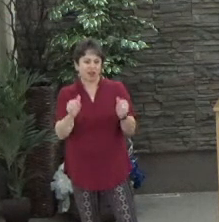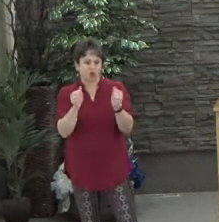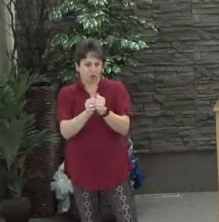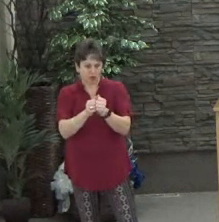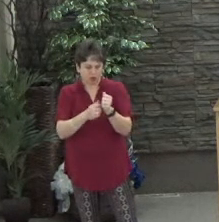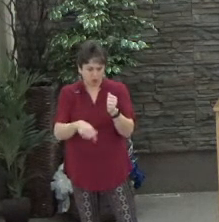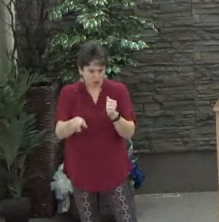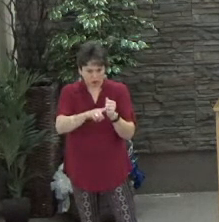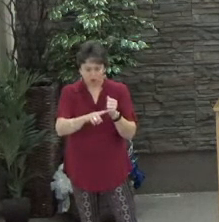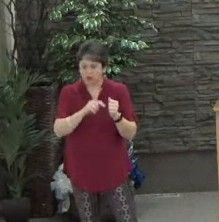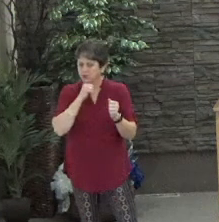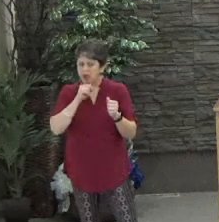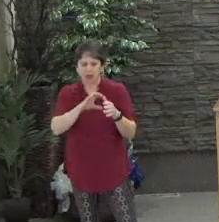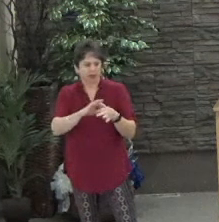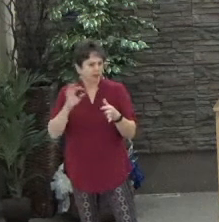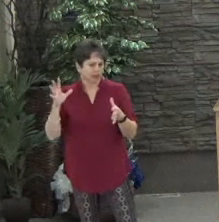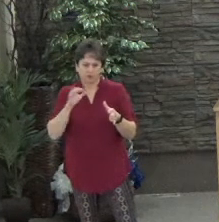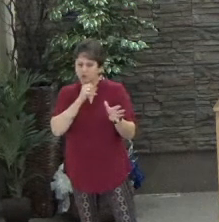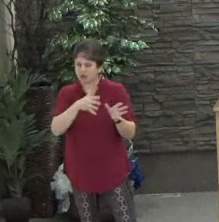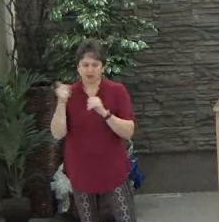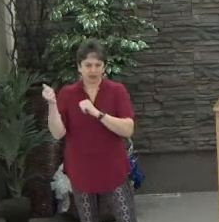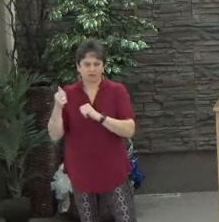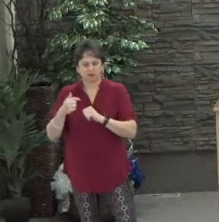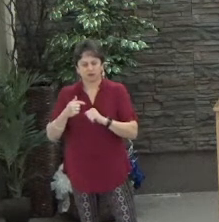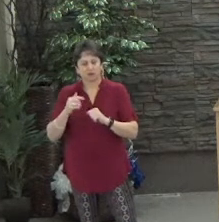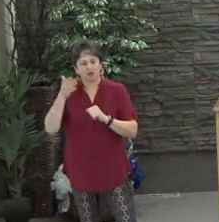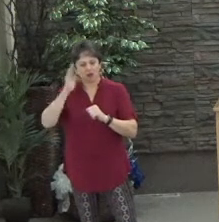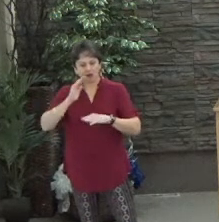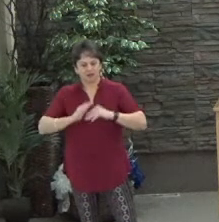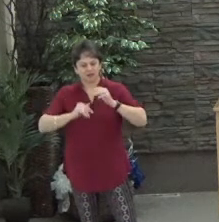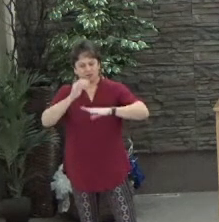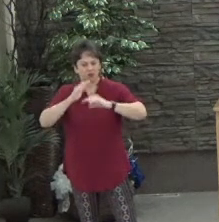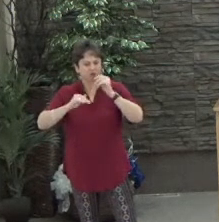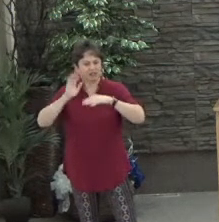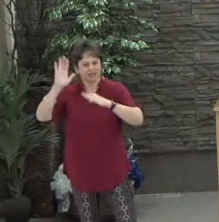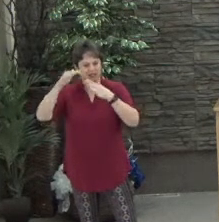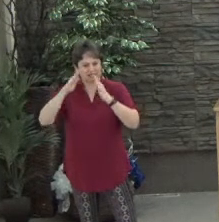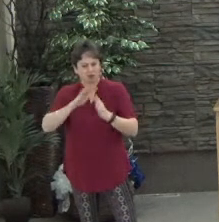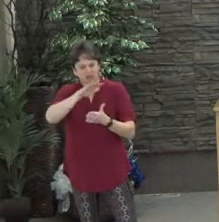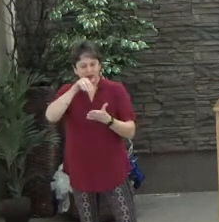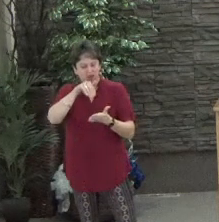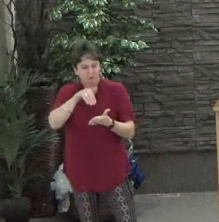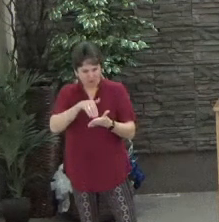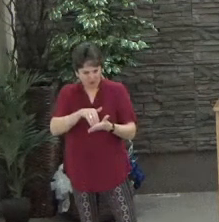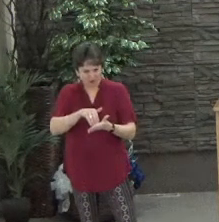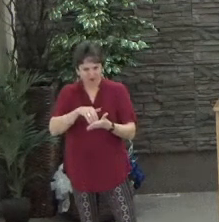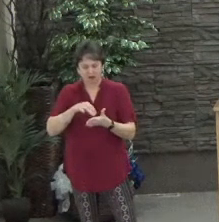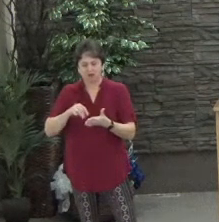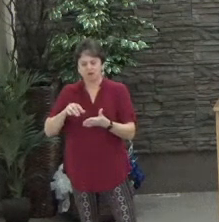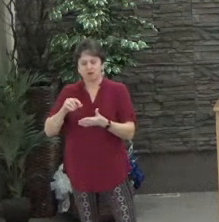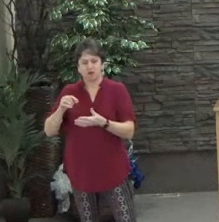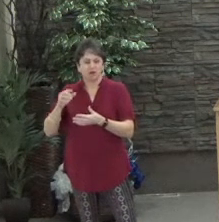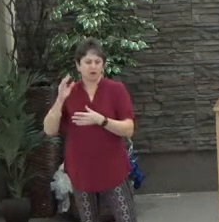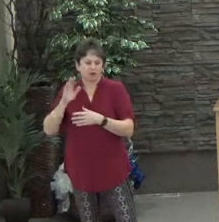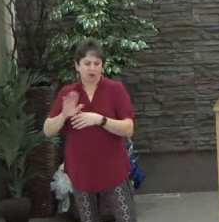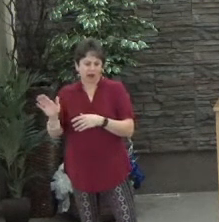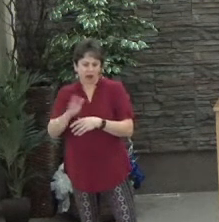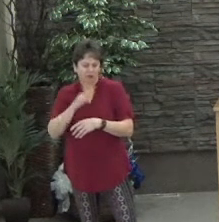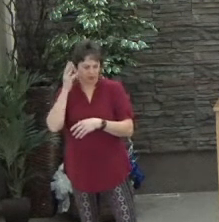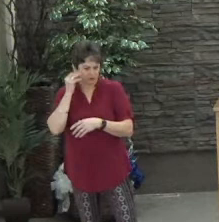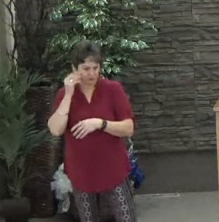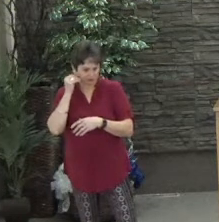to leave you. I'm building my place right in the middle of the dump where you find